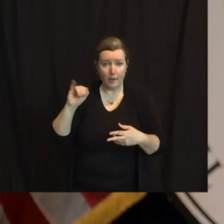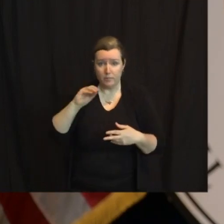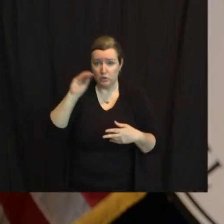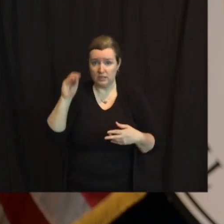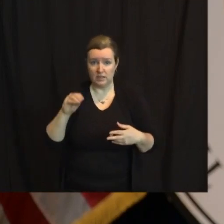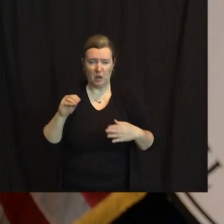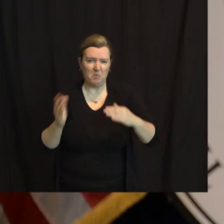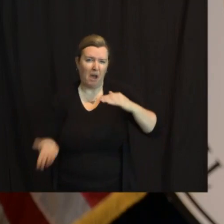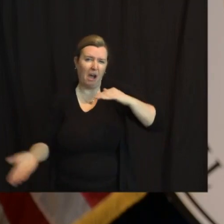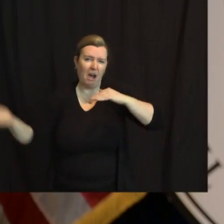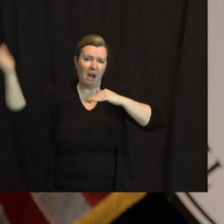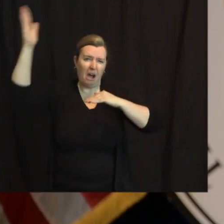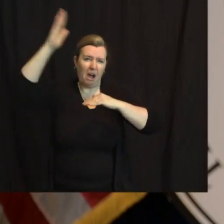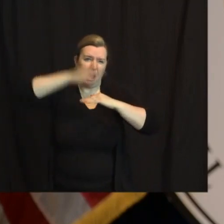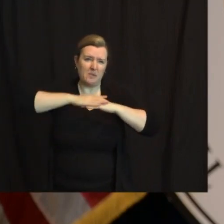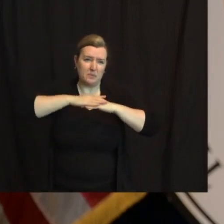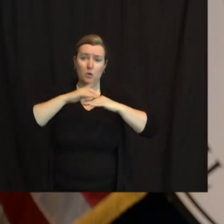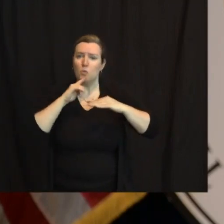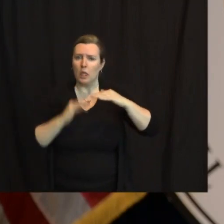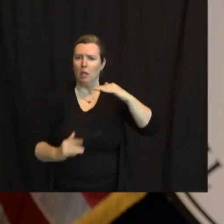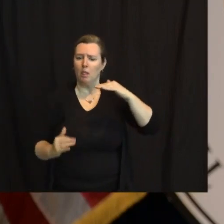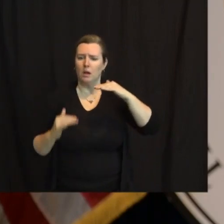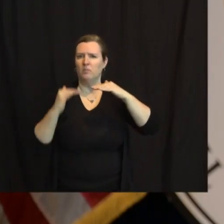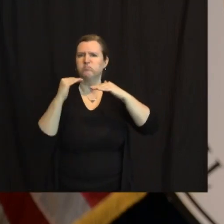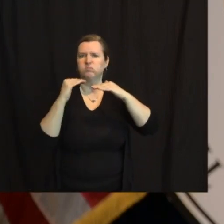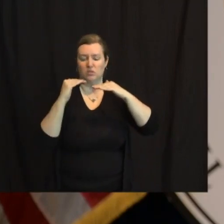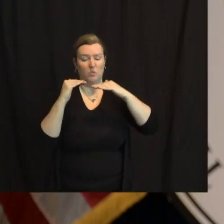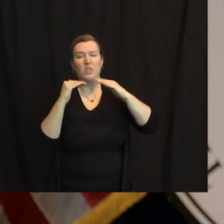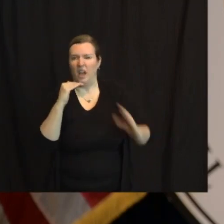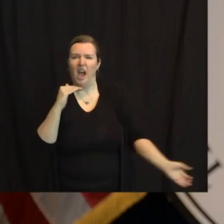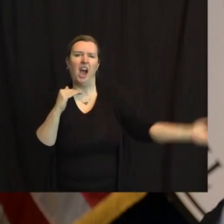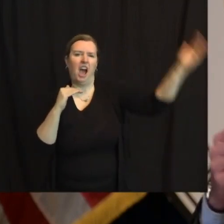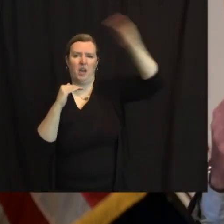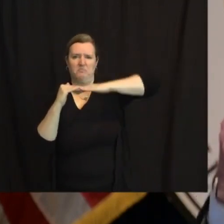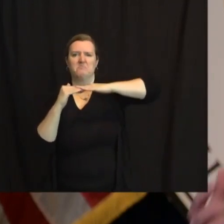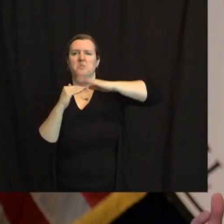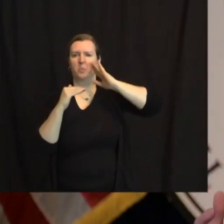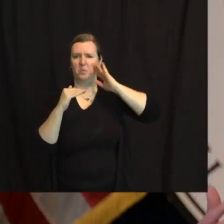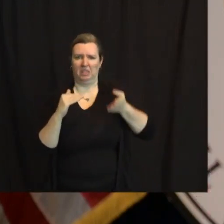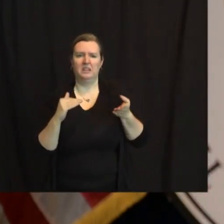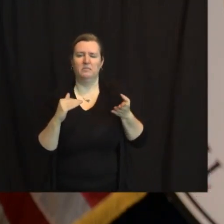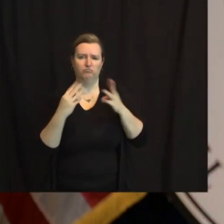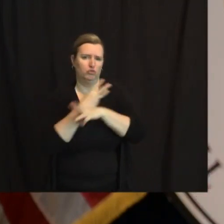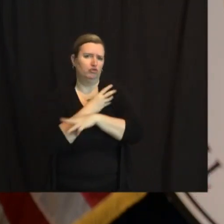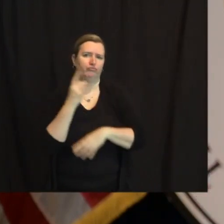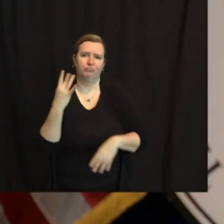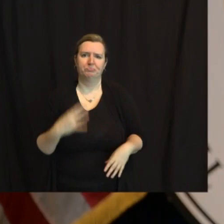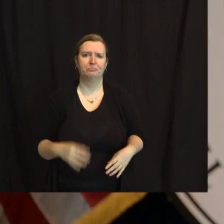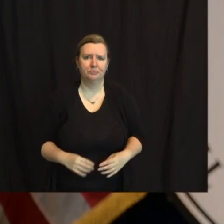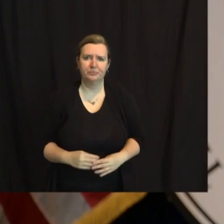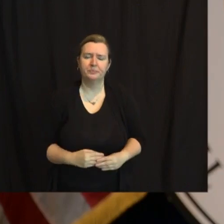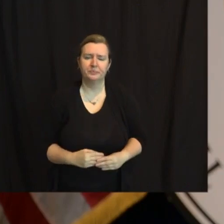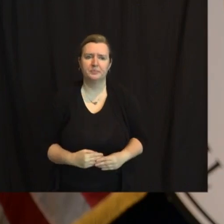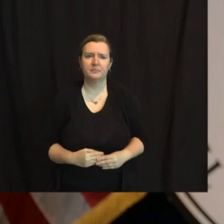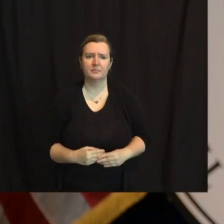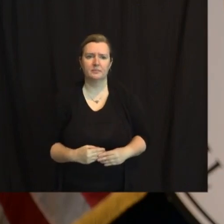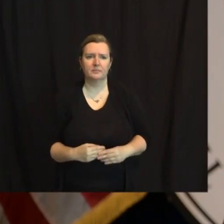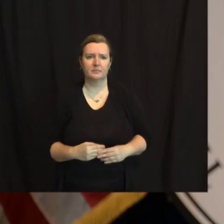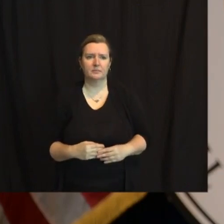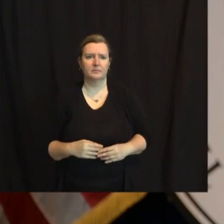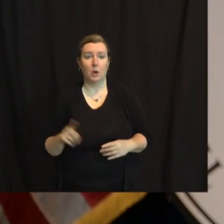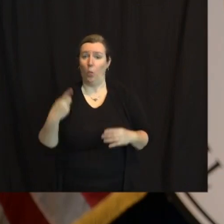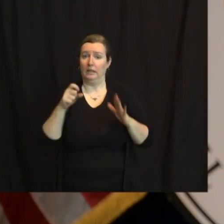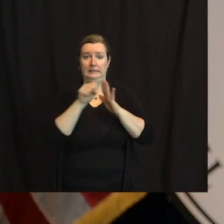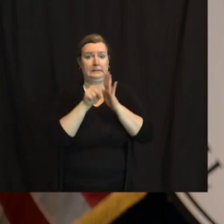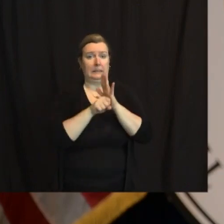already not through the roof, it's going to go up through another roof. And it's going to be exactly, as a state and municipal matter,